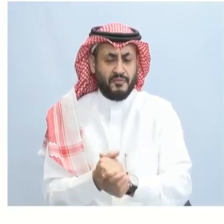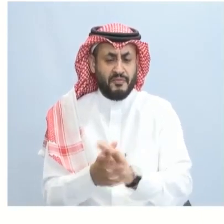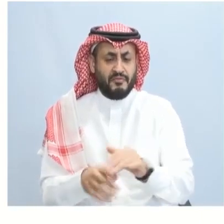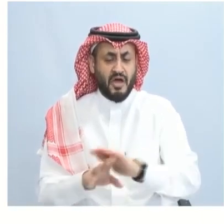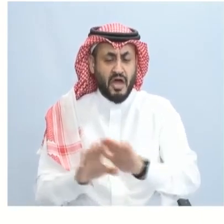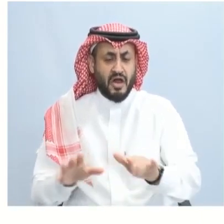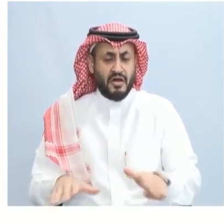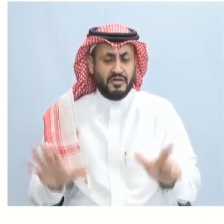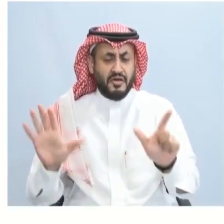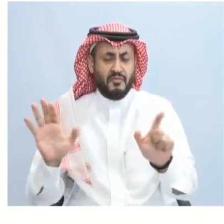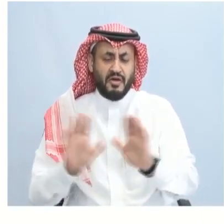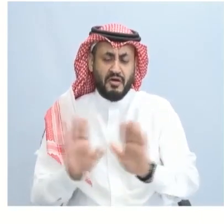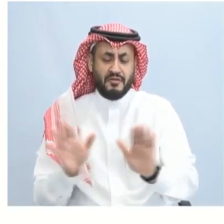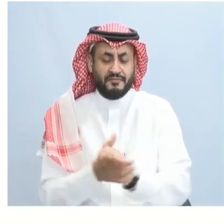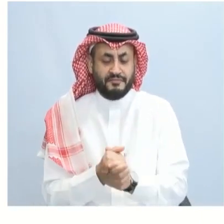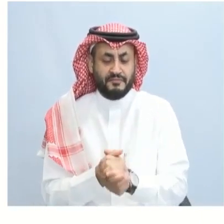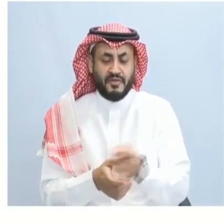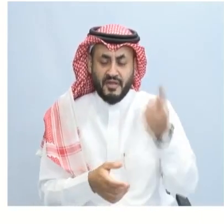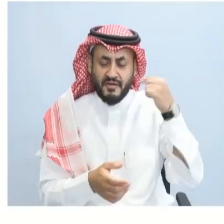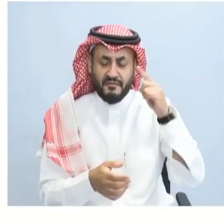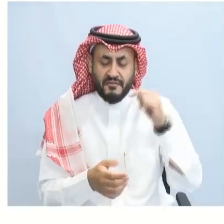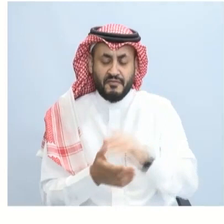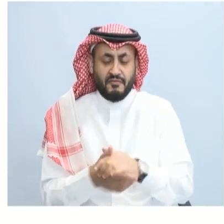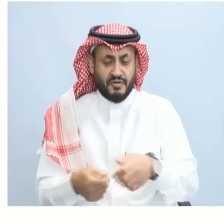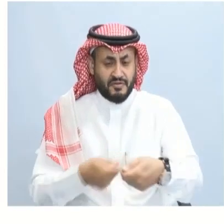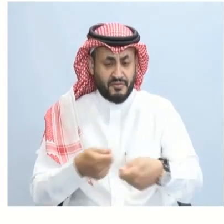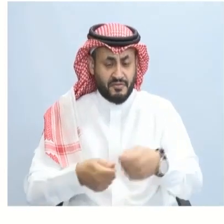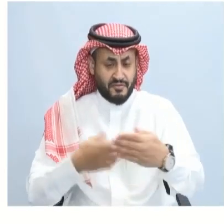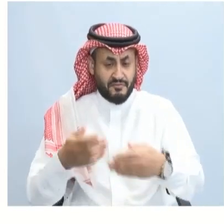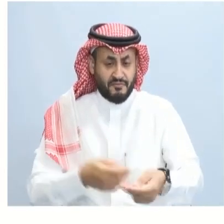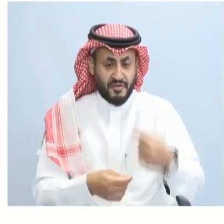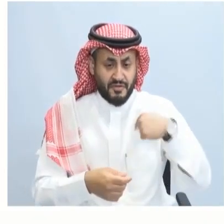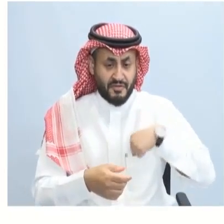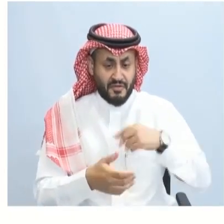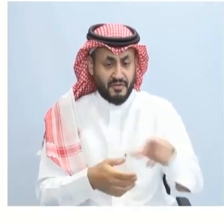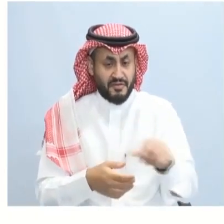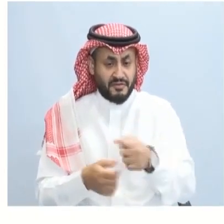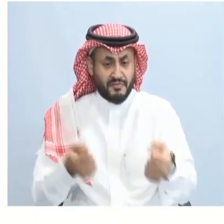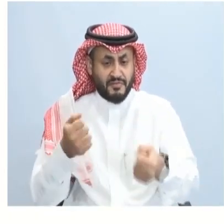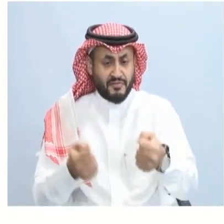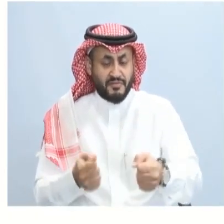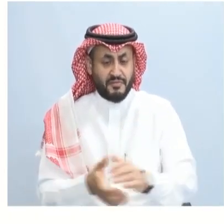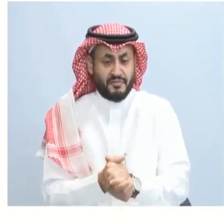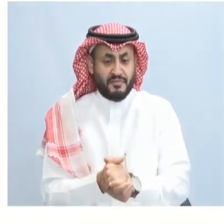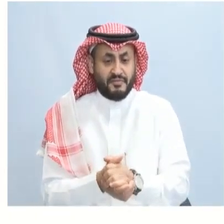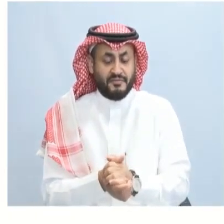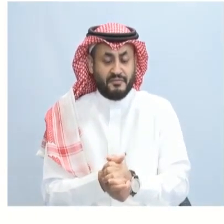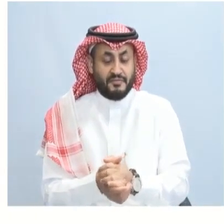week. So then, I was thinking of buying something useful, like a used car. That's a good